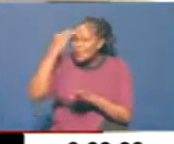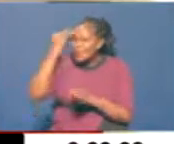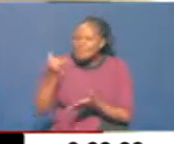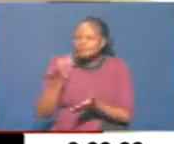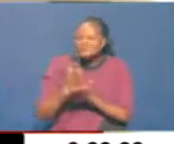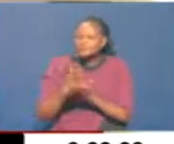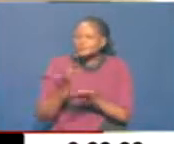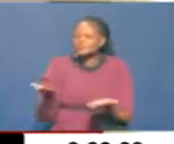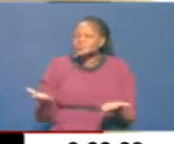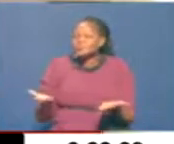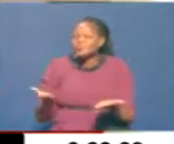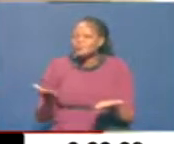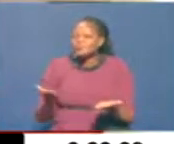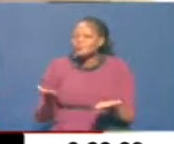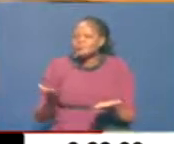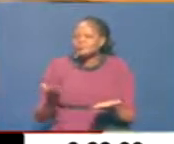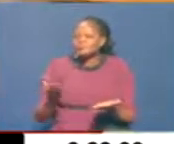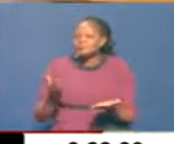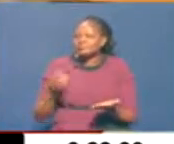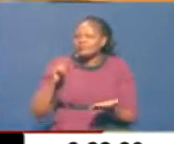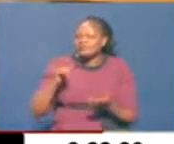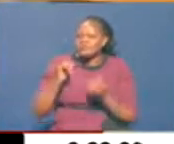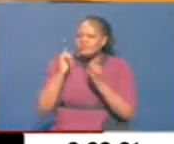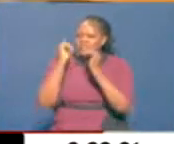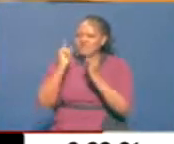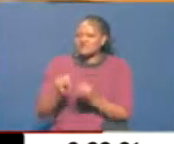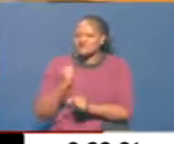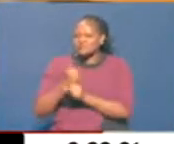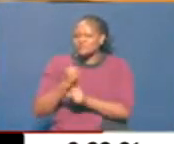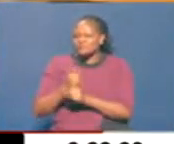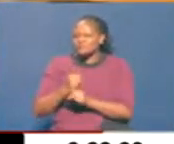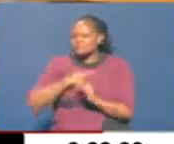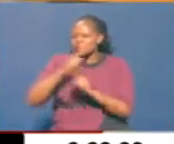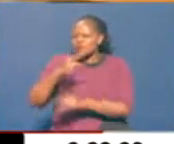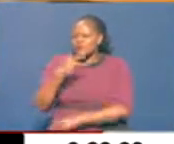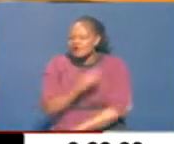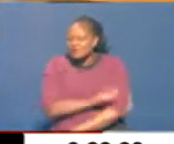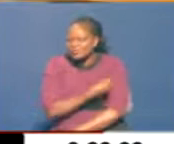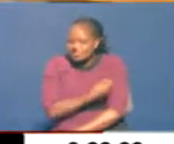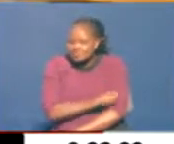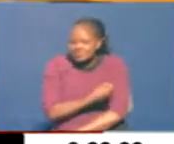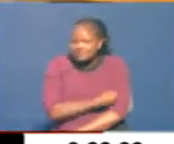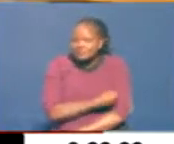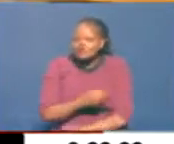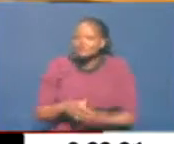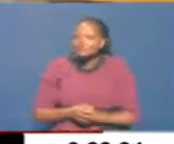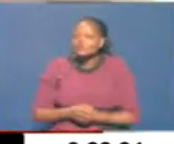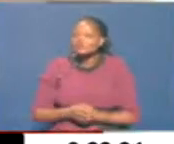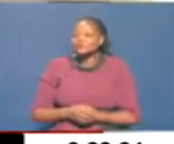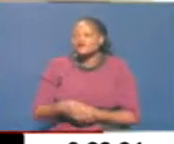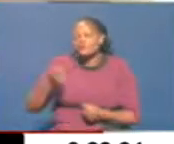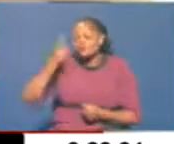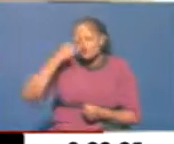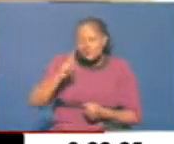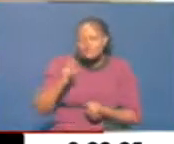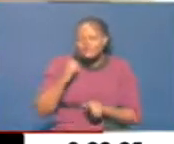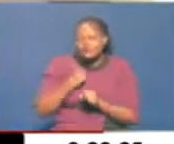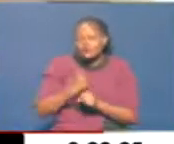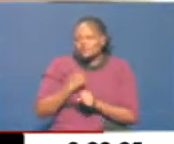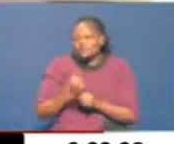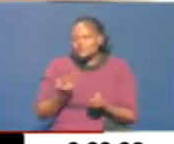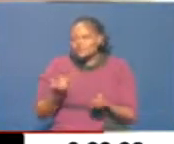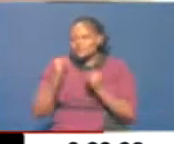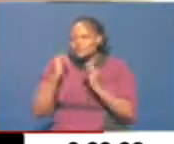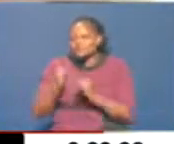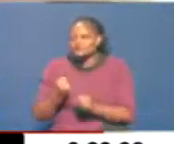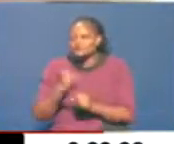day, that step, that individual effort for you to go get a vaccine, that individual effort for you to mask, that individual effort for you to have